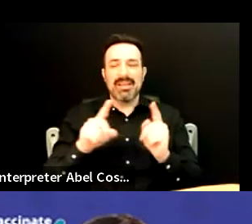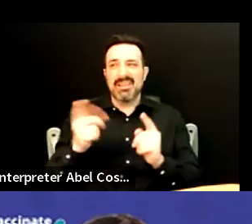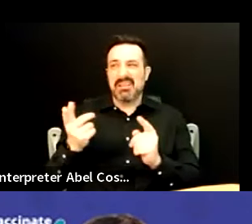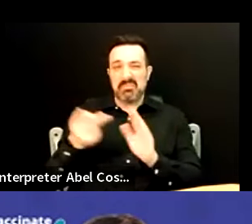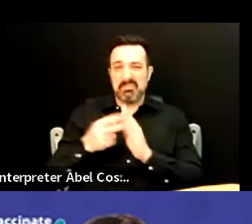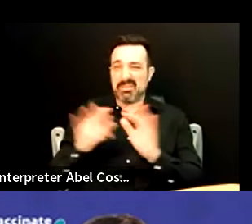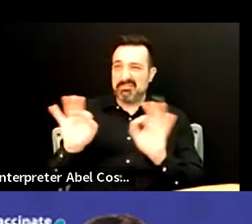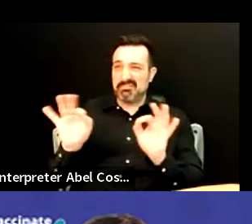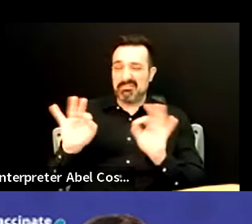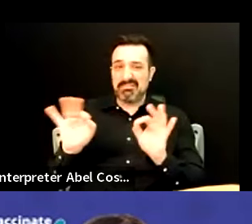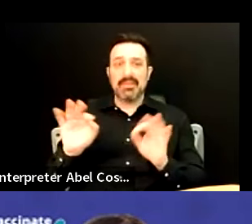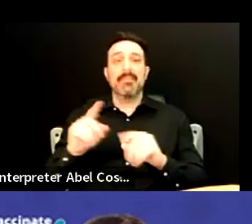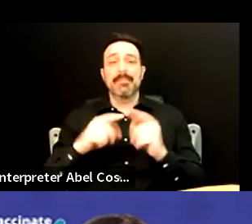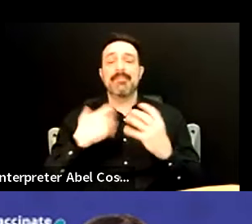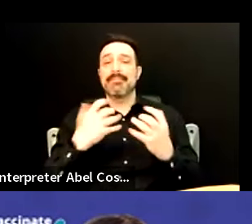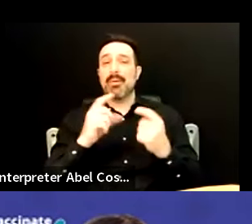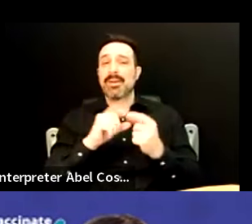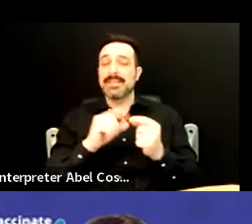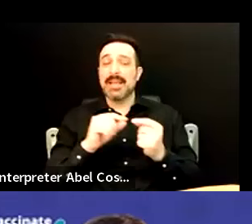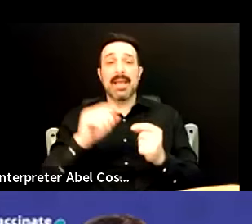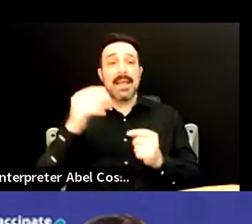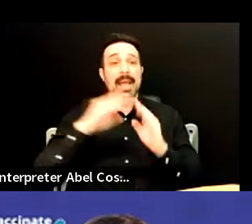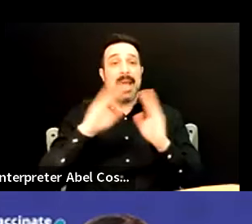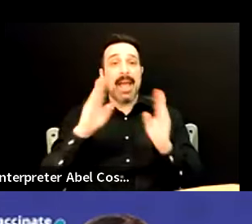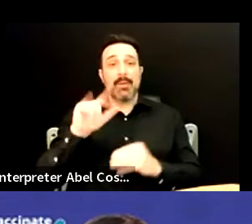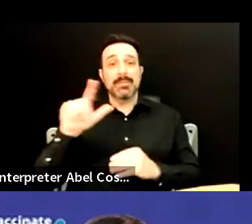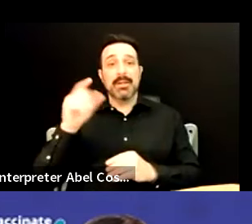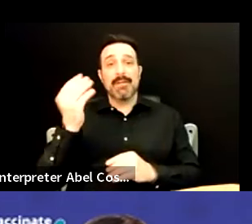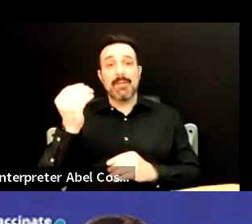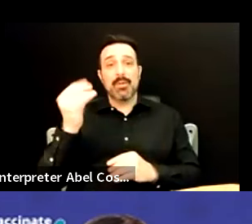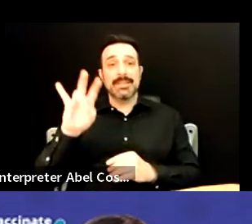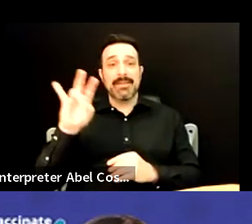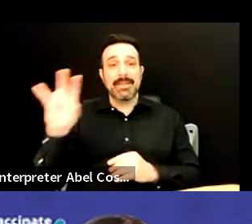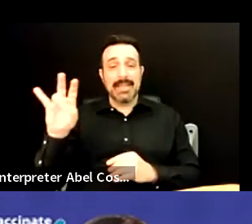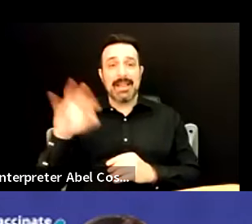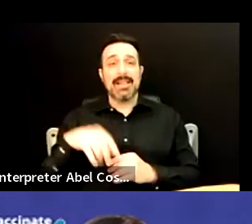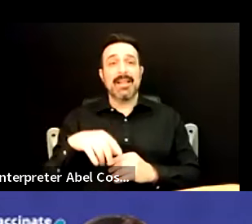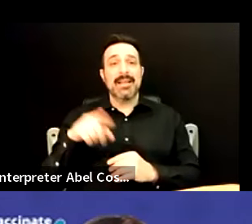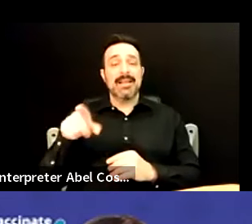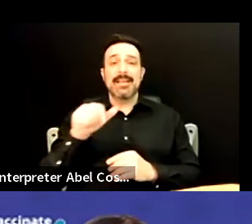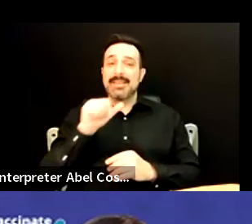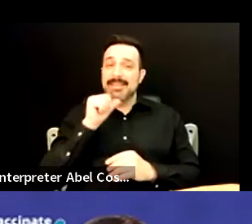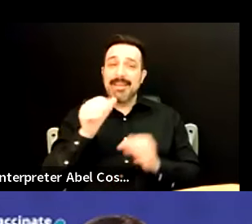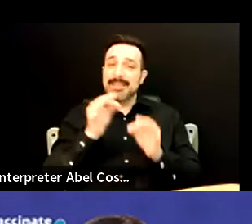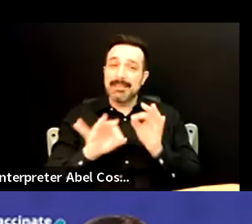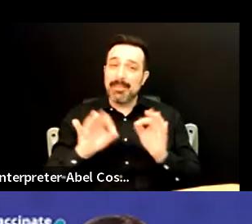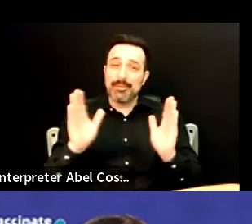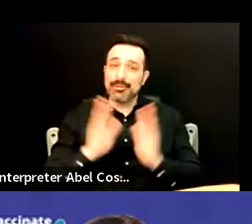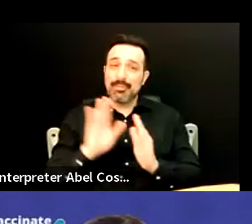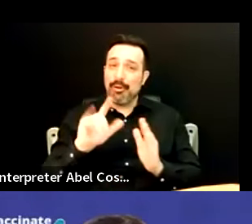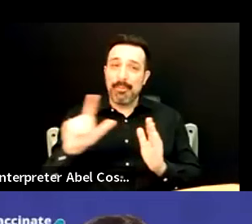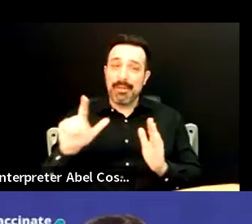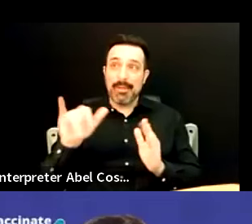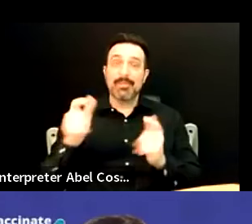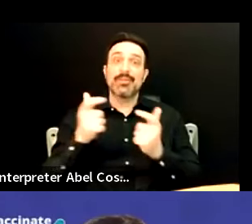much. And I want to start by saying that House Bill 1477, our 98 bill, was not a simple small bill. It was